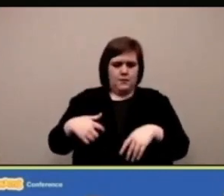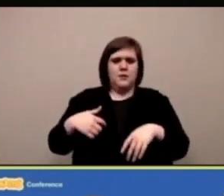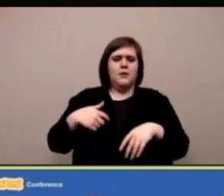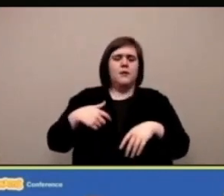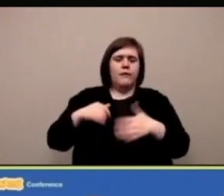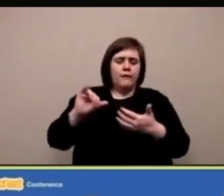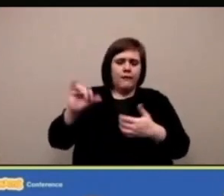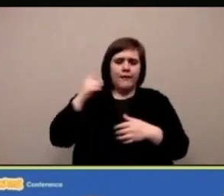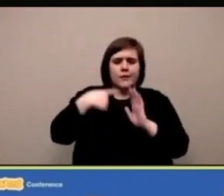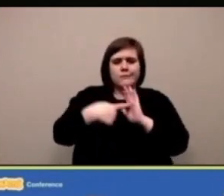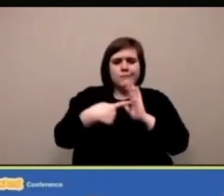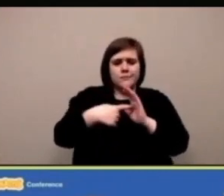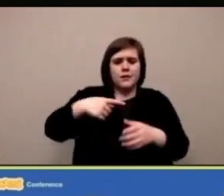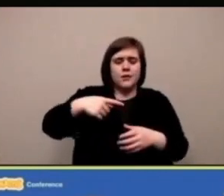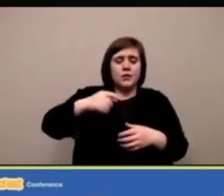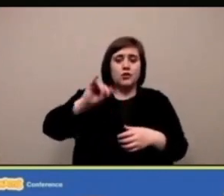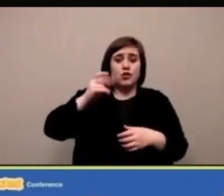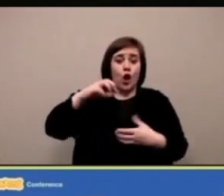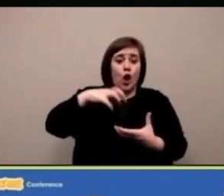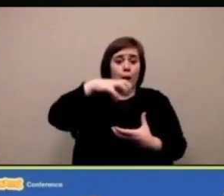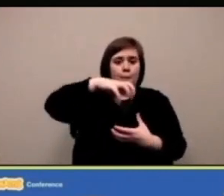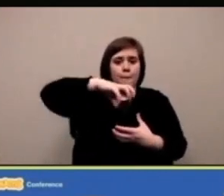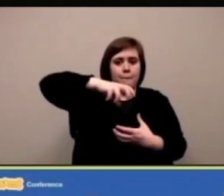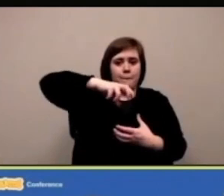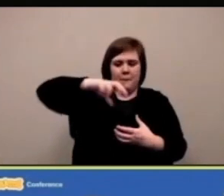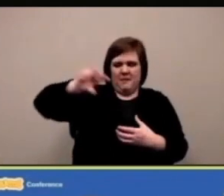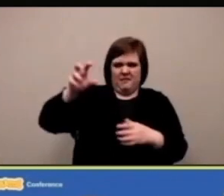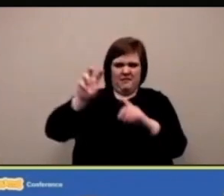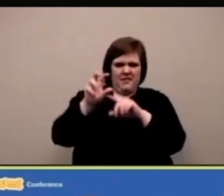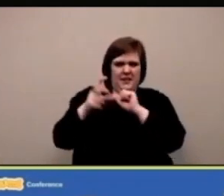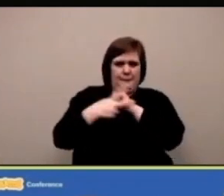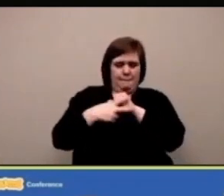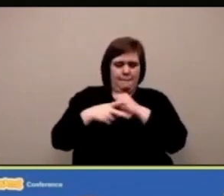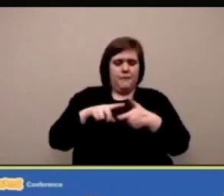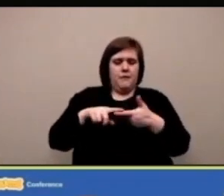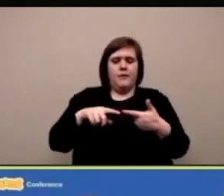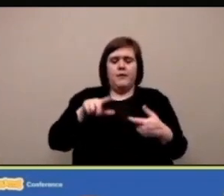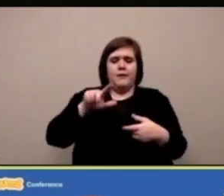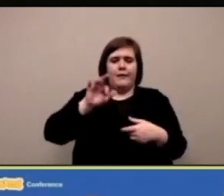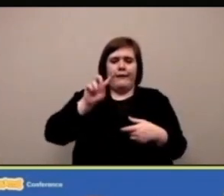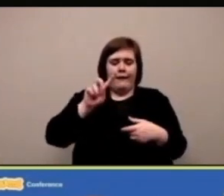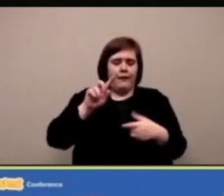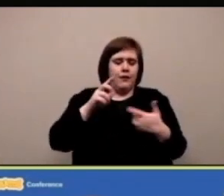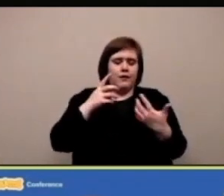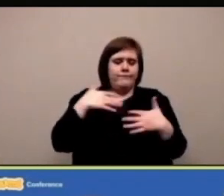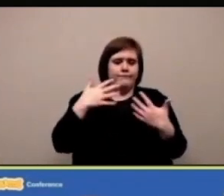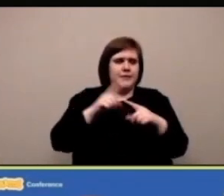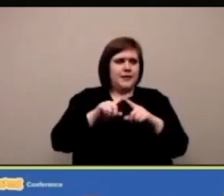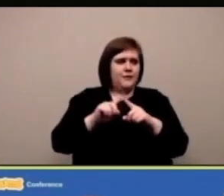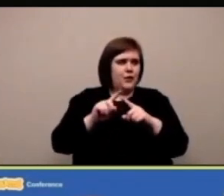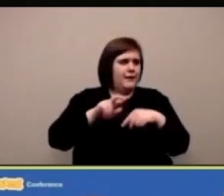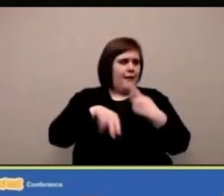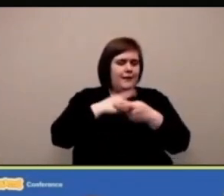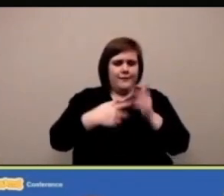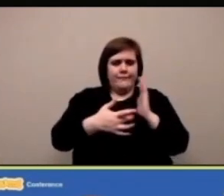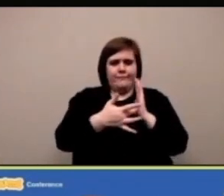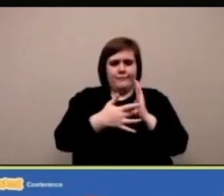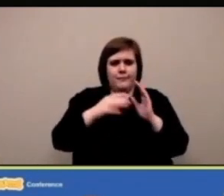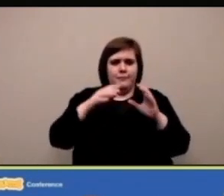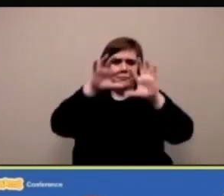jar lid, balloons, Lego gears, and then they also had additional tips that we could do. And we created our own faces and then we shared